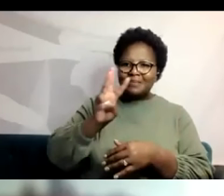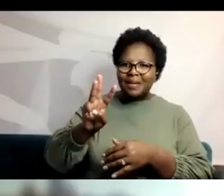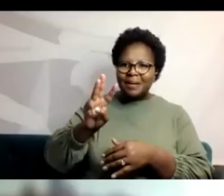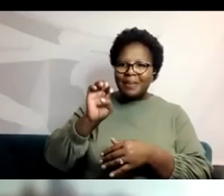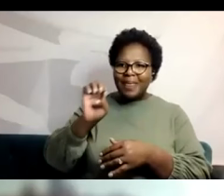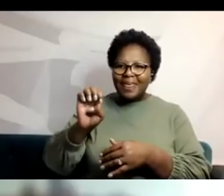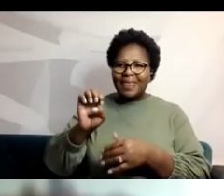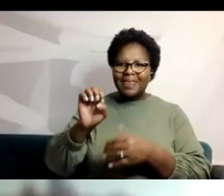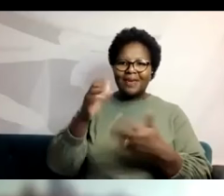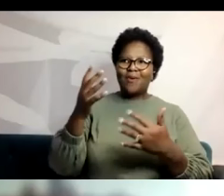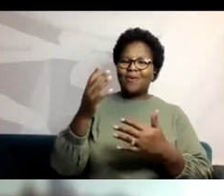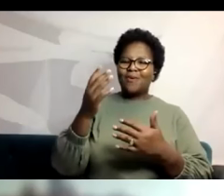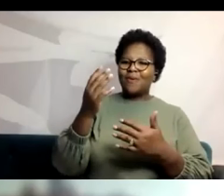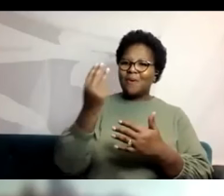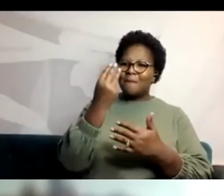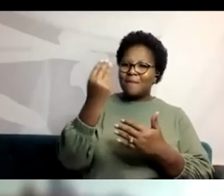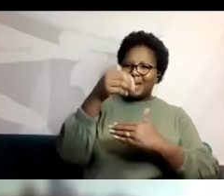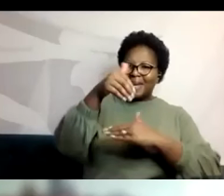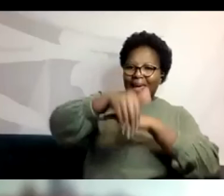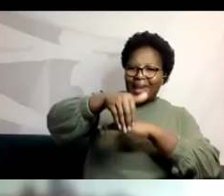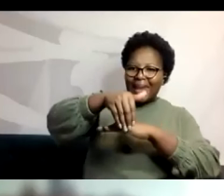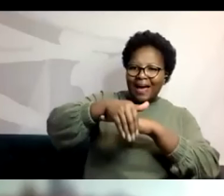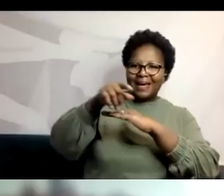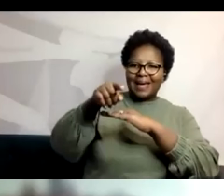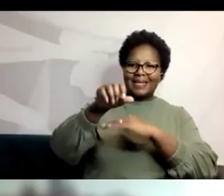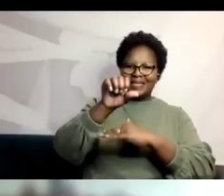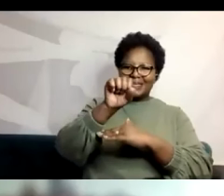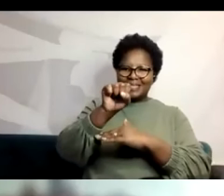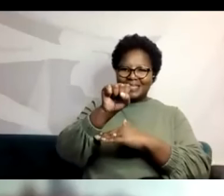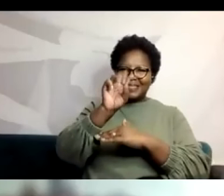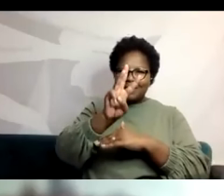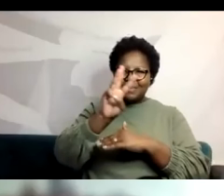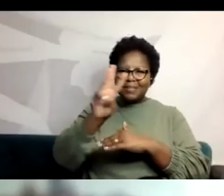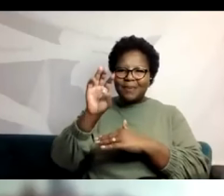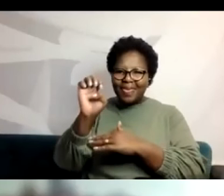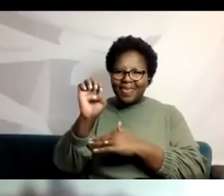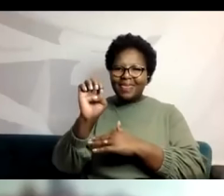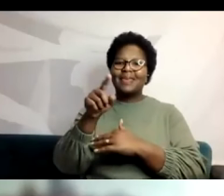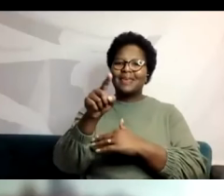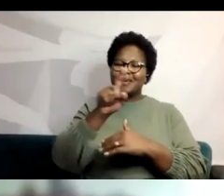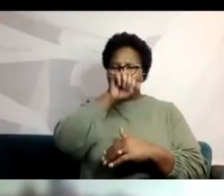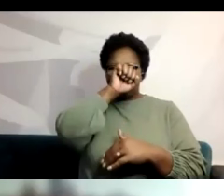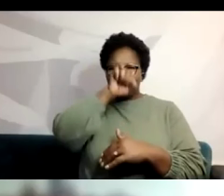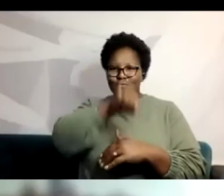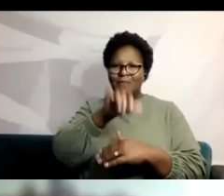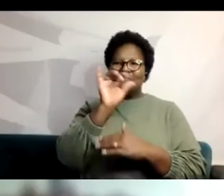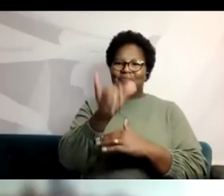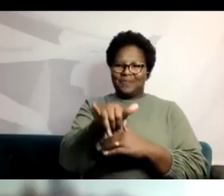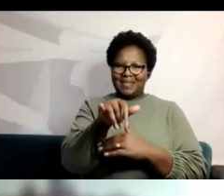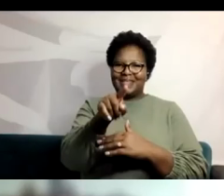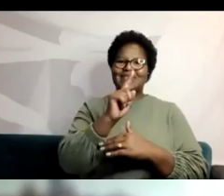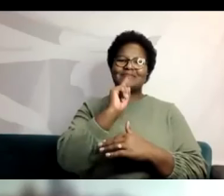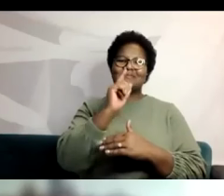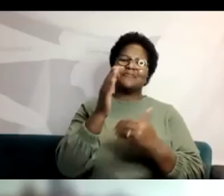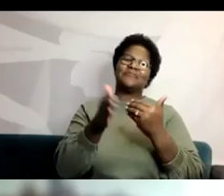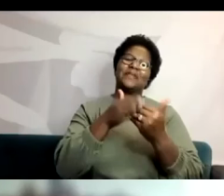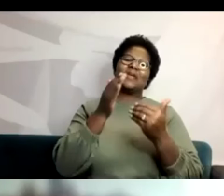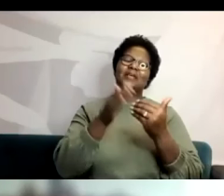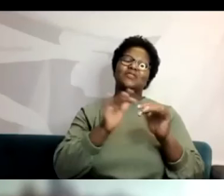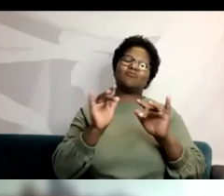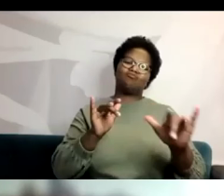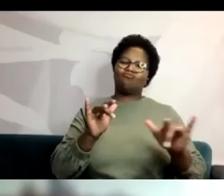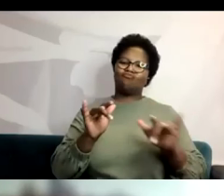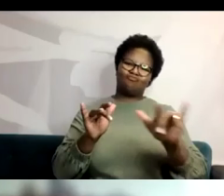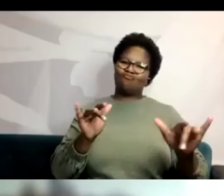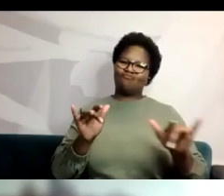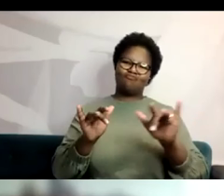Night SmackDown. But as you can see, it's very easy for her to maneuver with her just